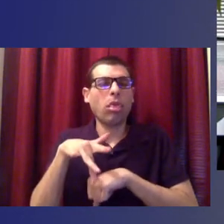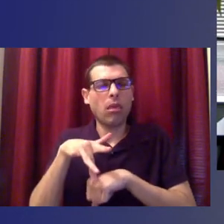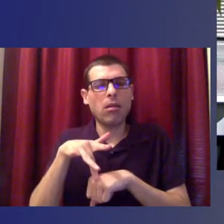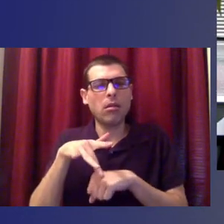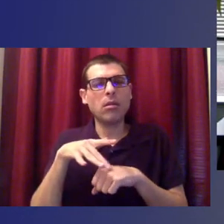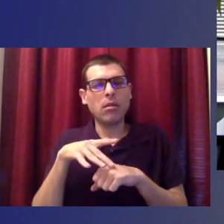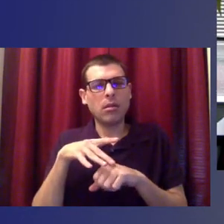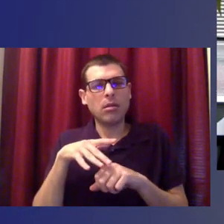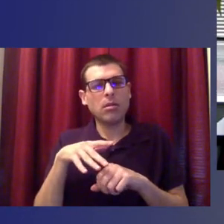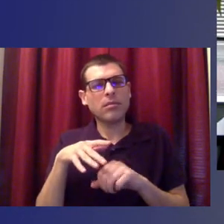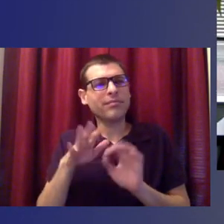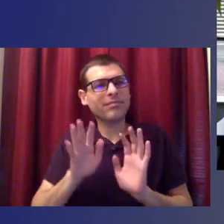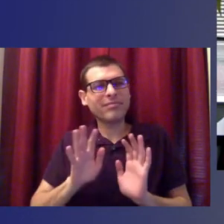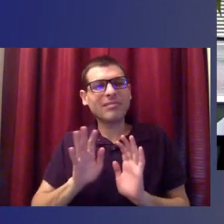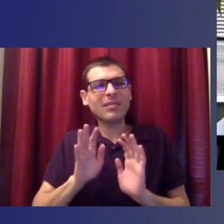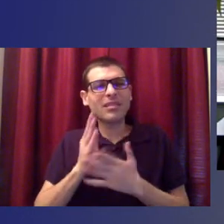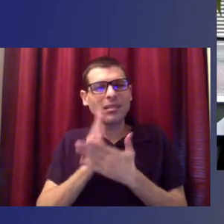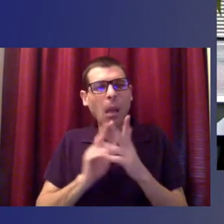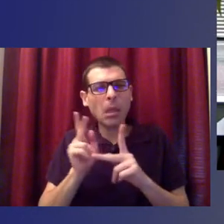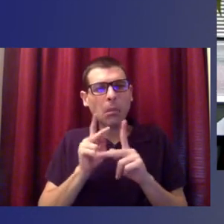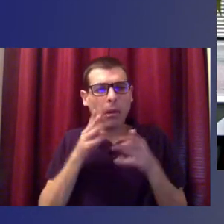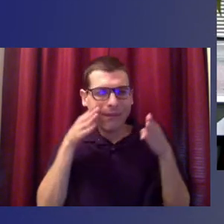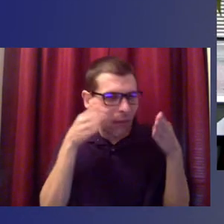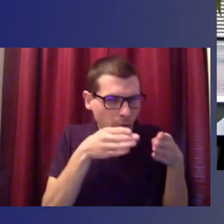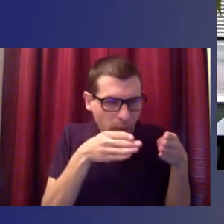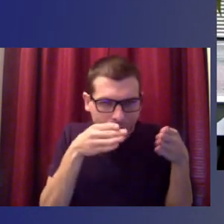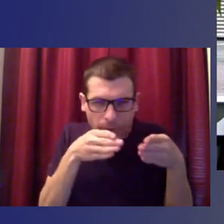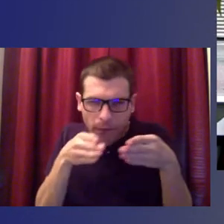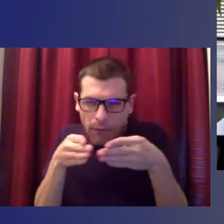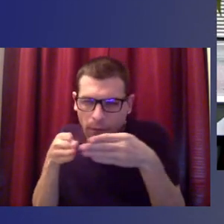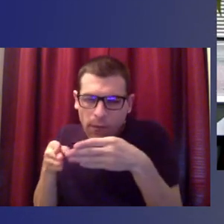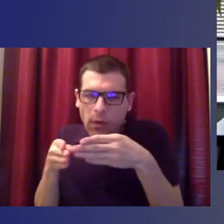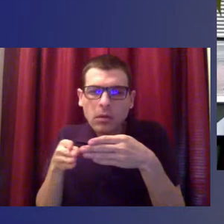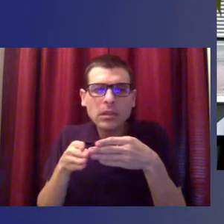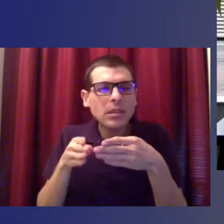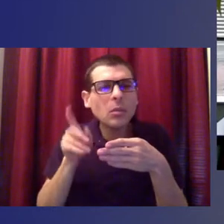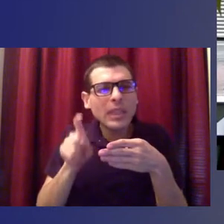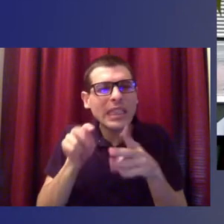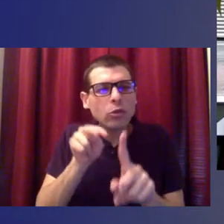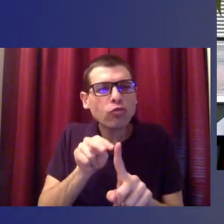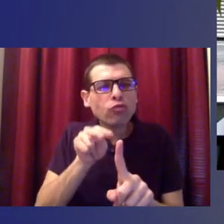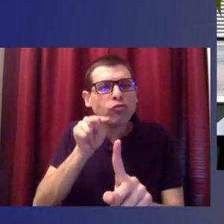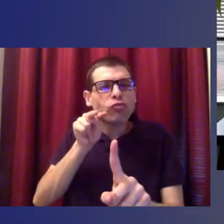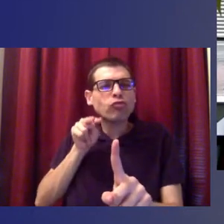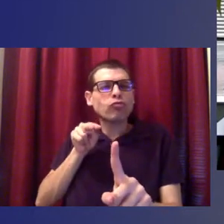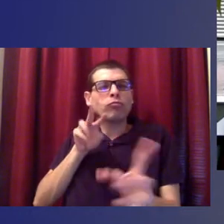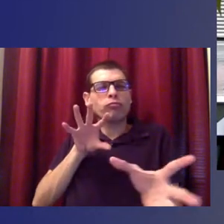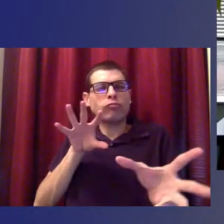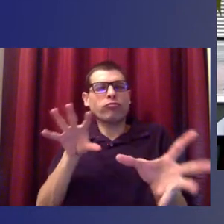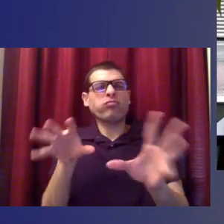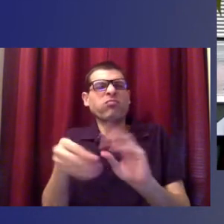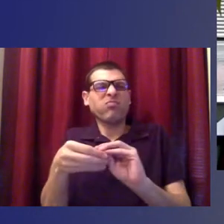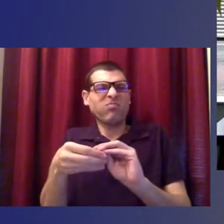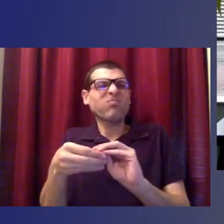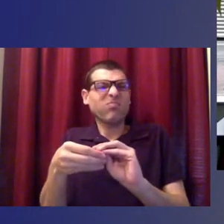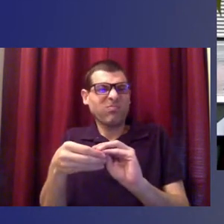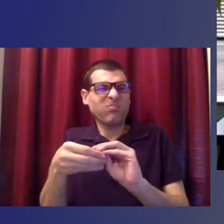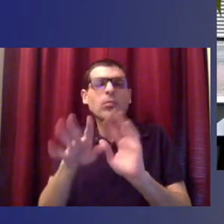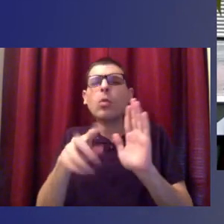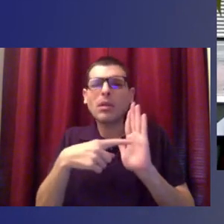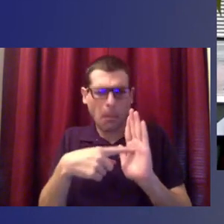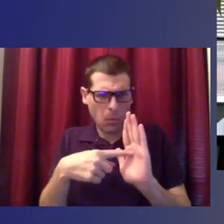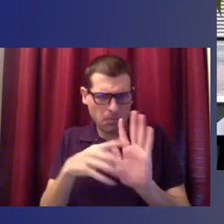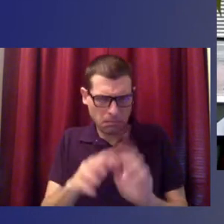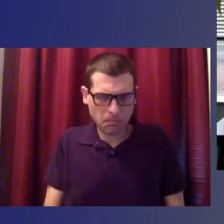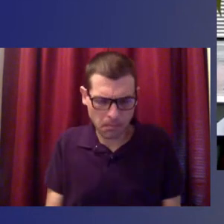specific program or in an individual behavior. It's a more holistic approach. And I'll give you an example.